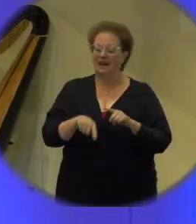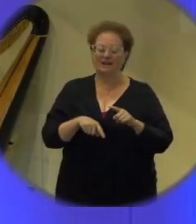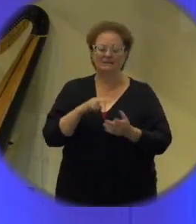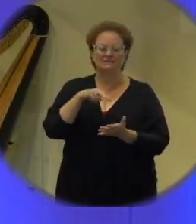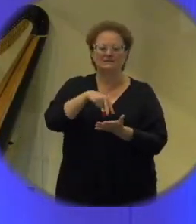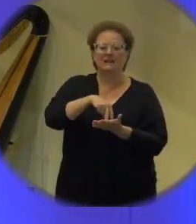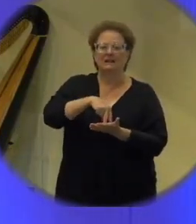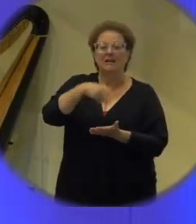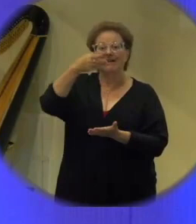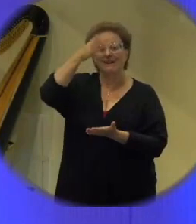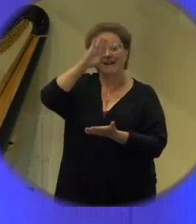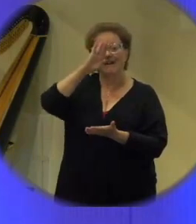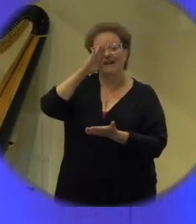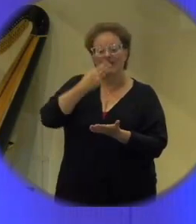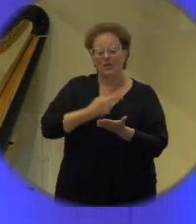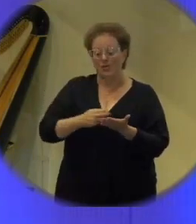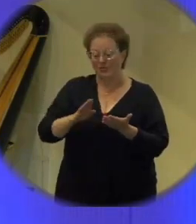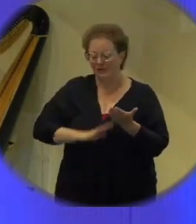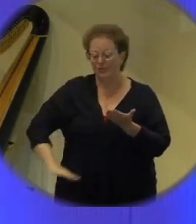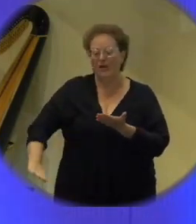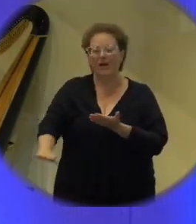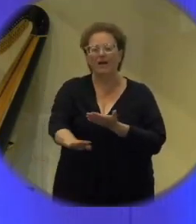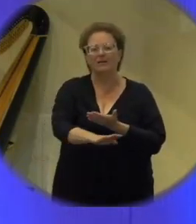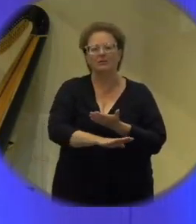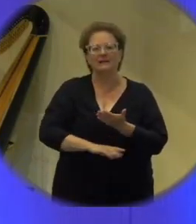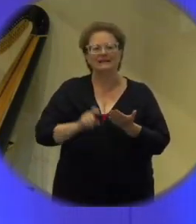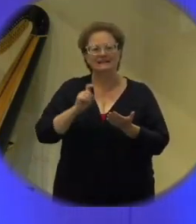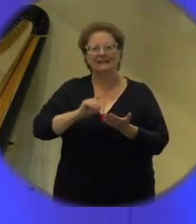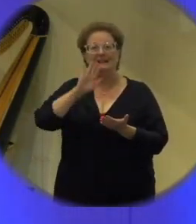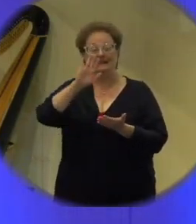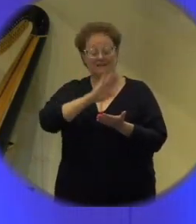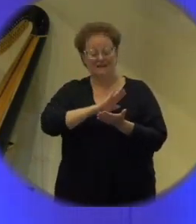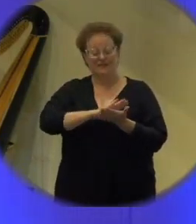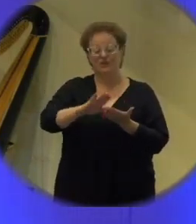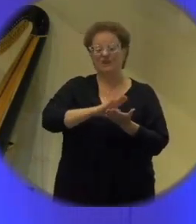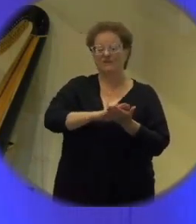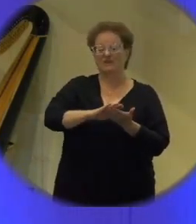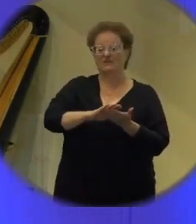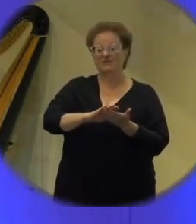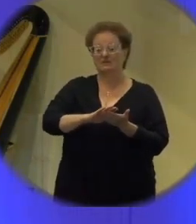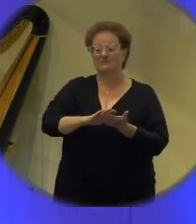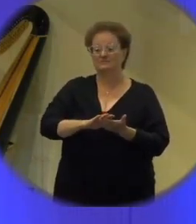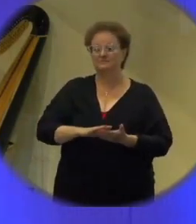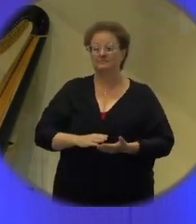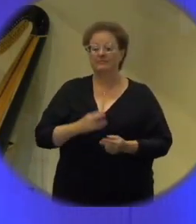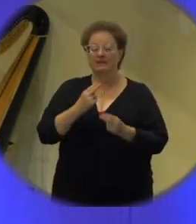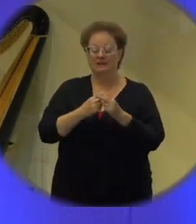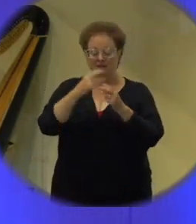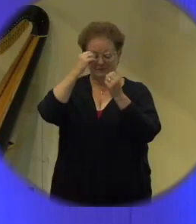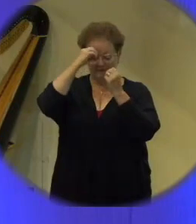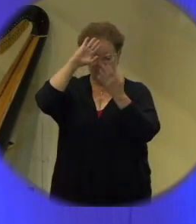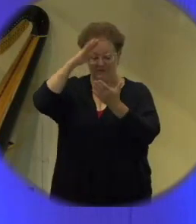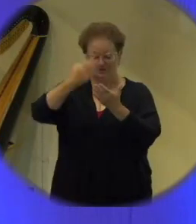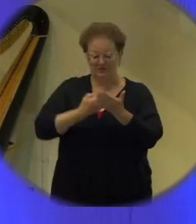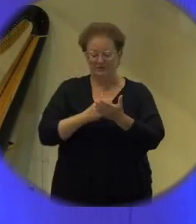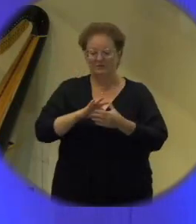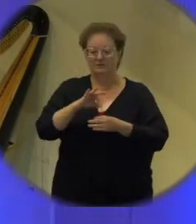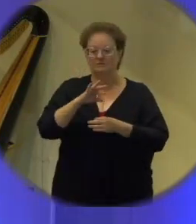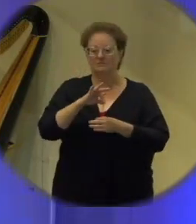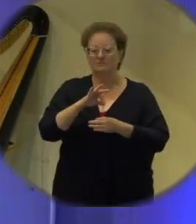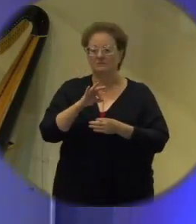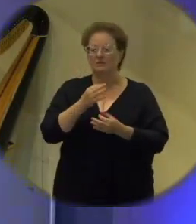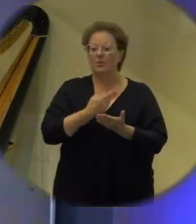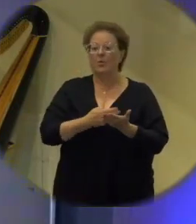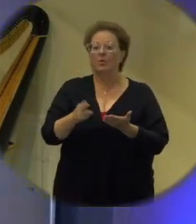because of who we are. And that's why we need his forgiveness and his covering. And that just happens when we say in the name of the Father, Son, it's a sacred